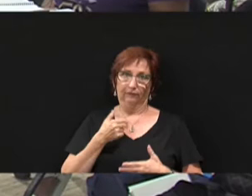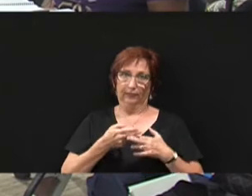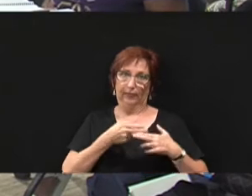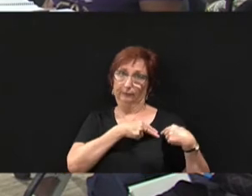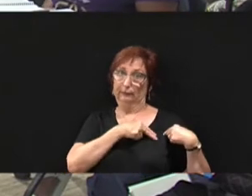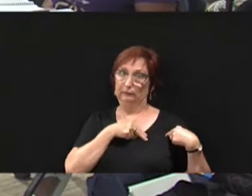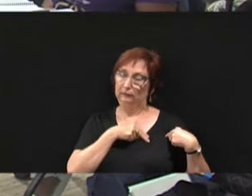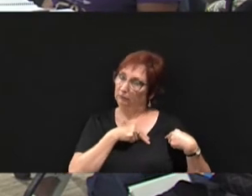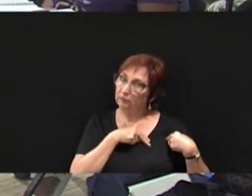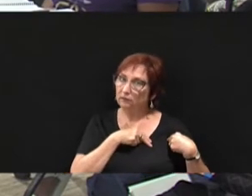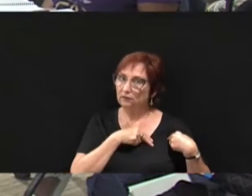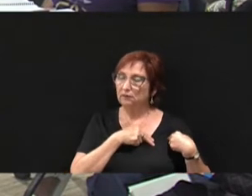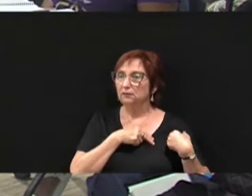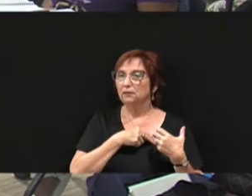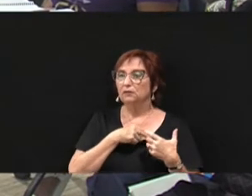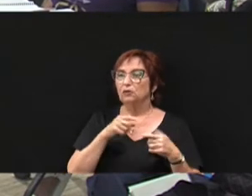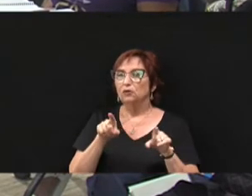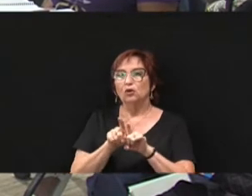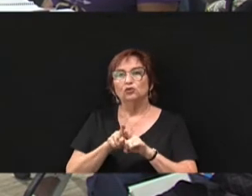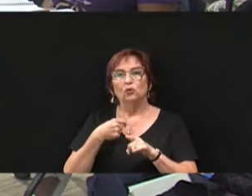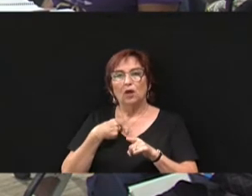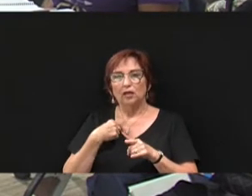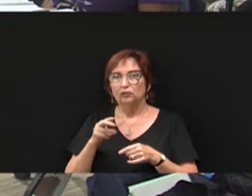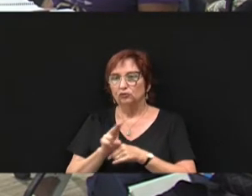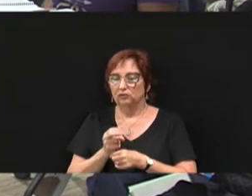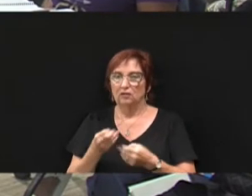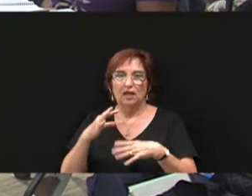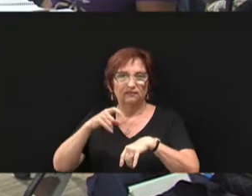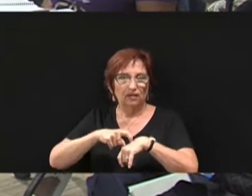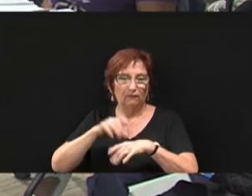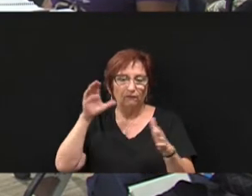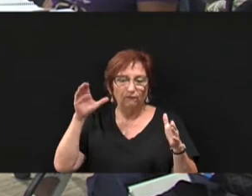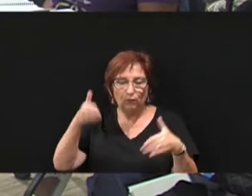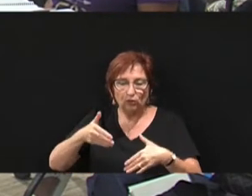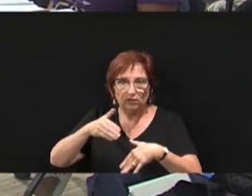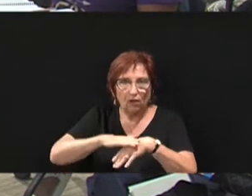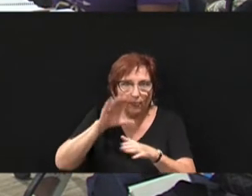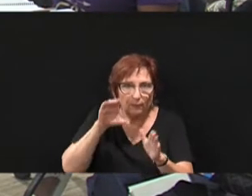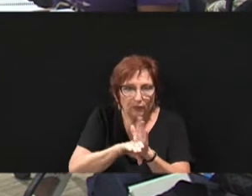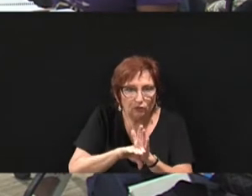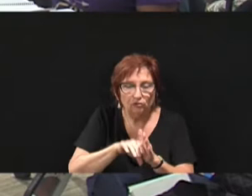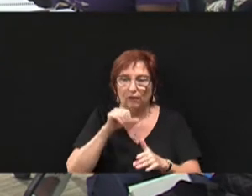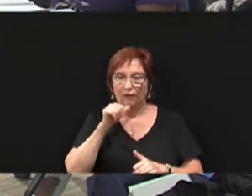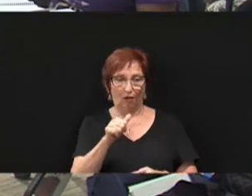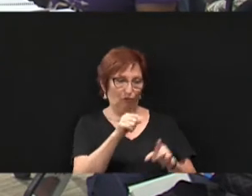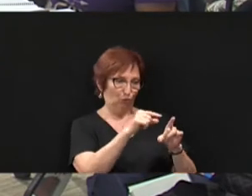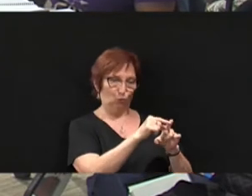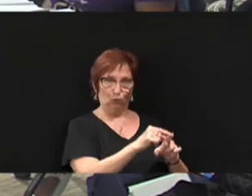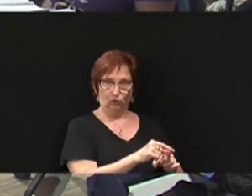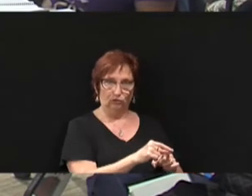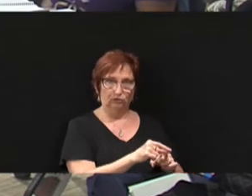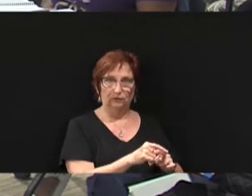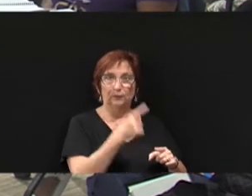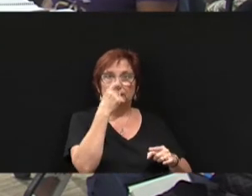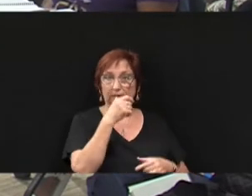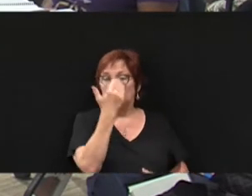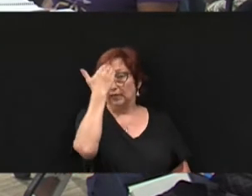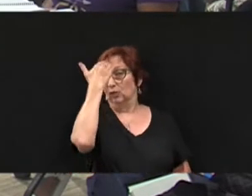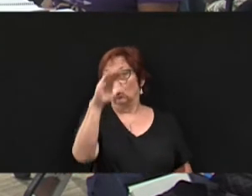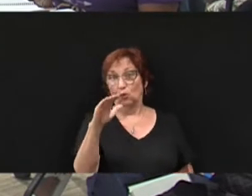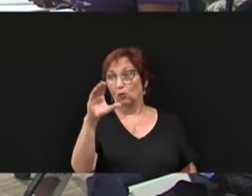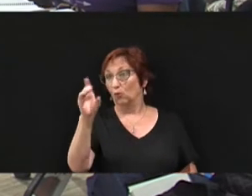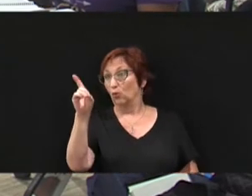also, I spent so much time just focused on the pictures and not on the words because I didn't know the